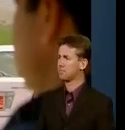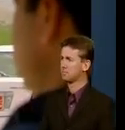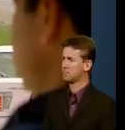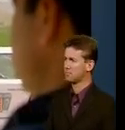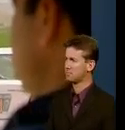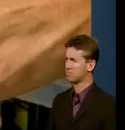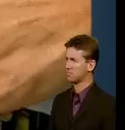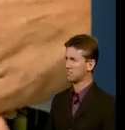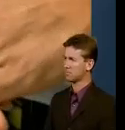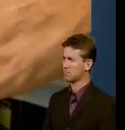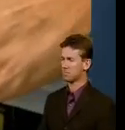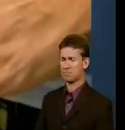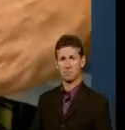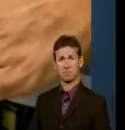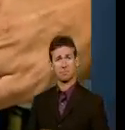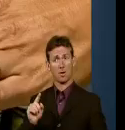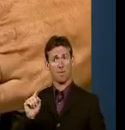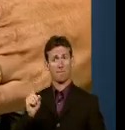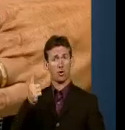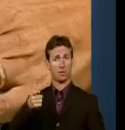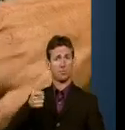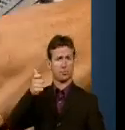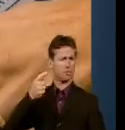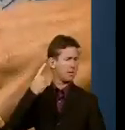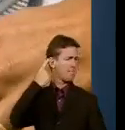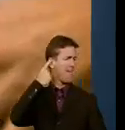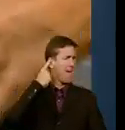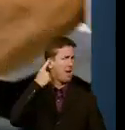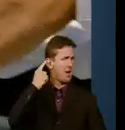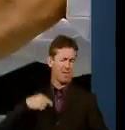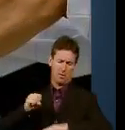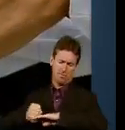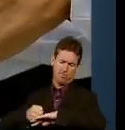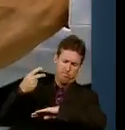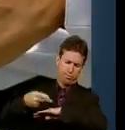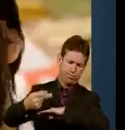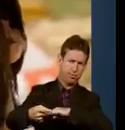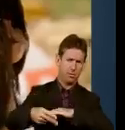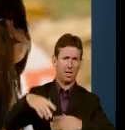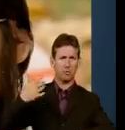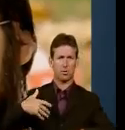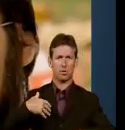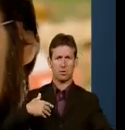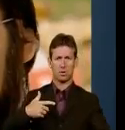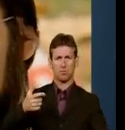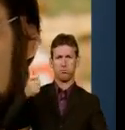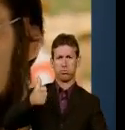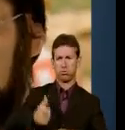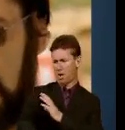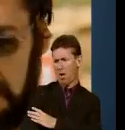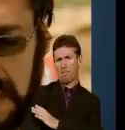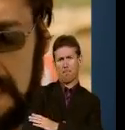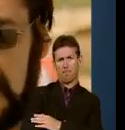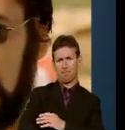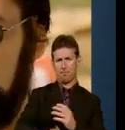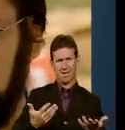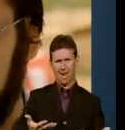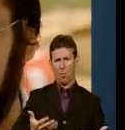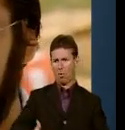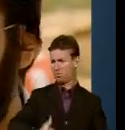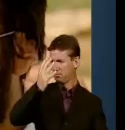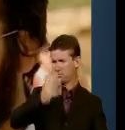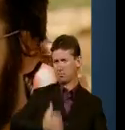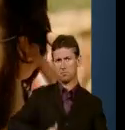The first bullet hit my ear. I fell badly injured. The second hit my arm. Now my arm doesn't work, and I lost my